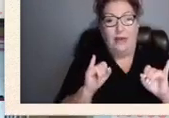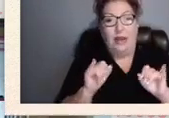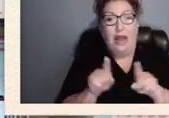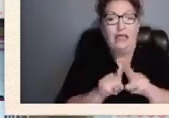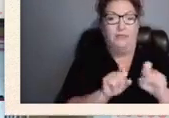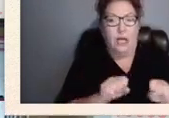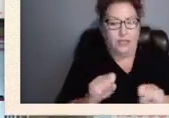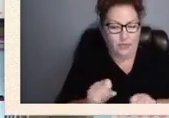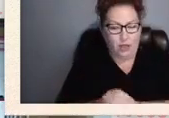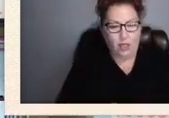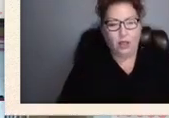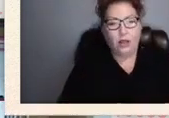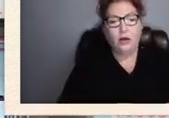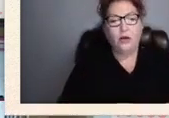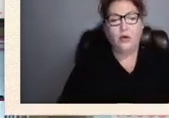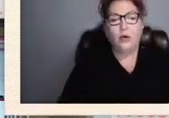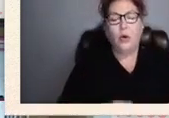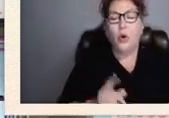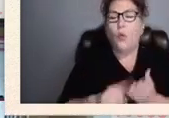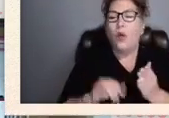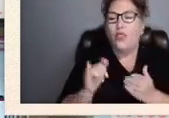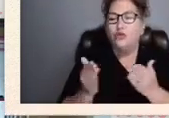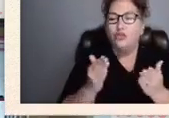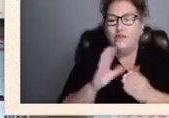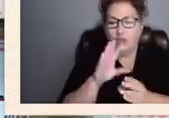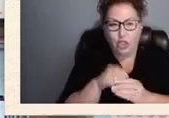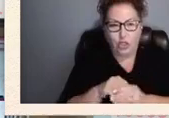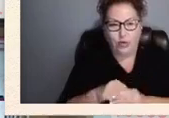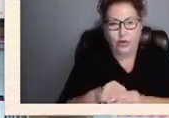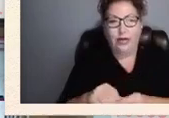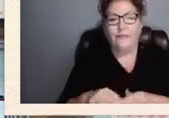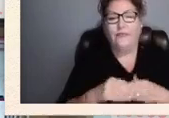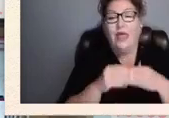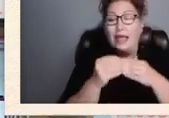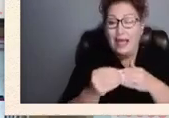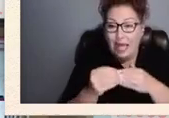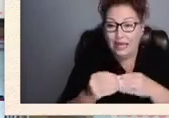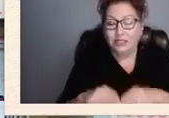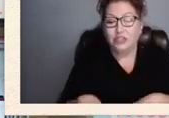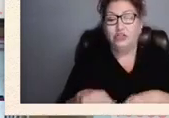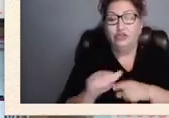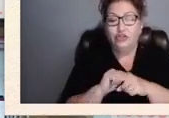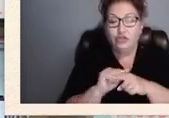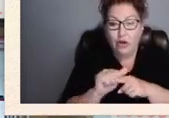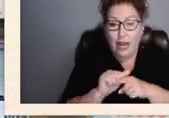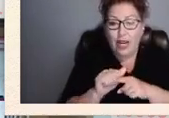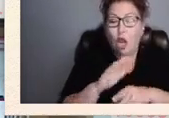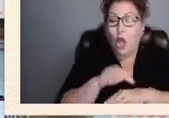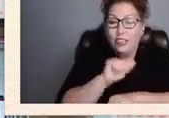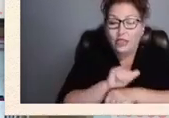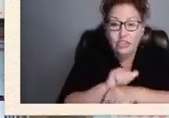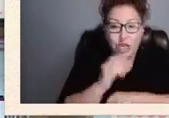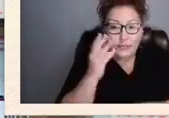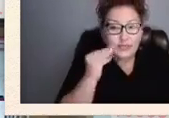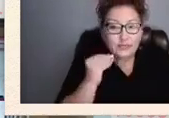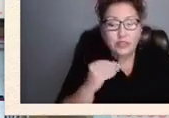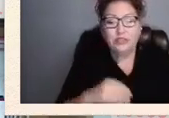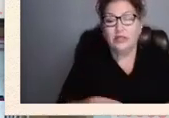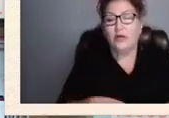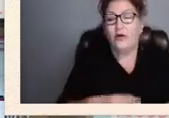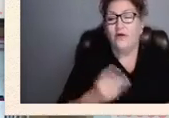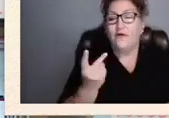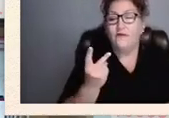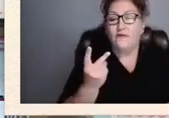So what do these services include? Guidance, training, on-the-job experiences, a vocational training